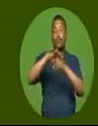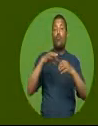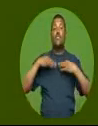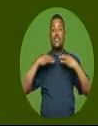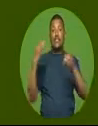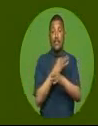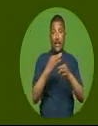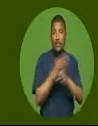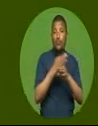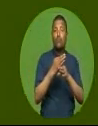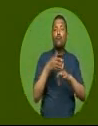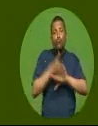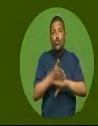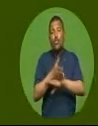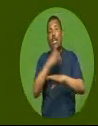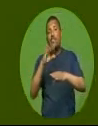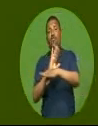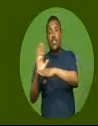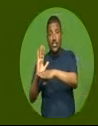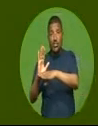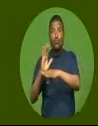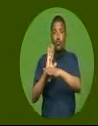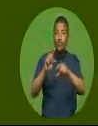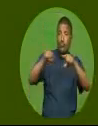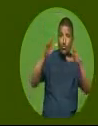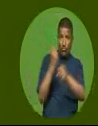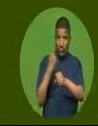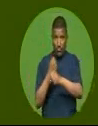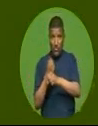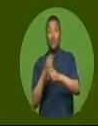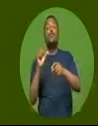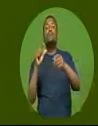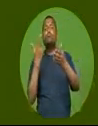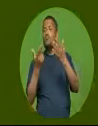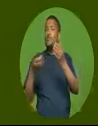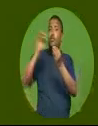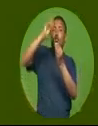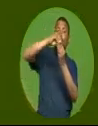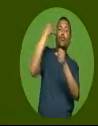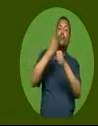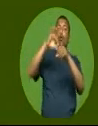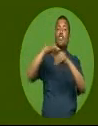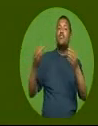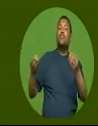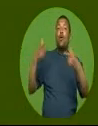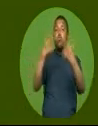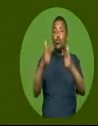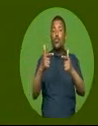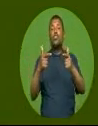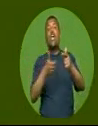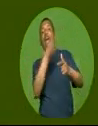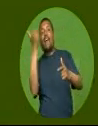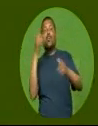textile and wood and furniture has been mainly due to increased employment opportunities in